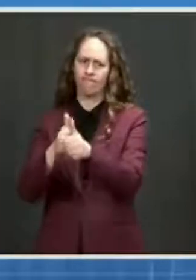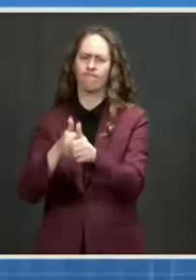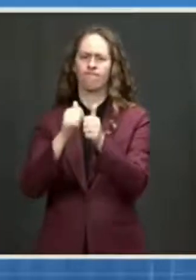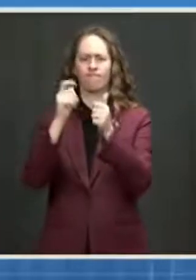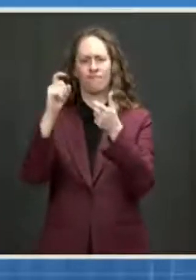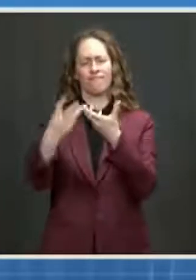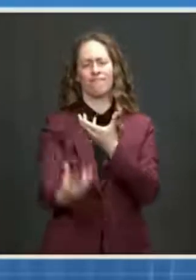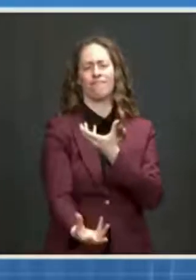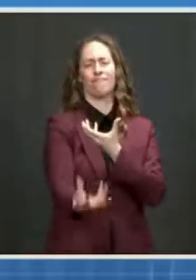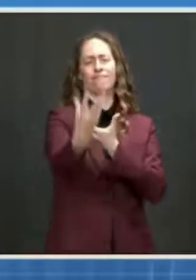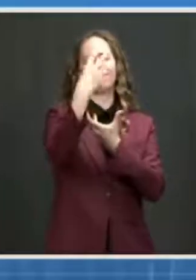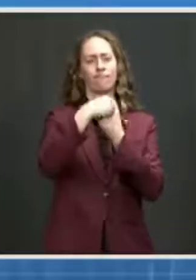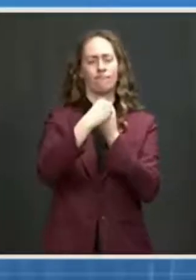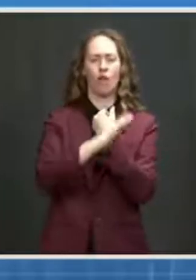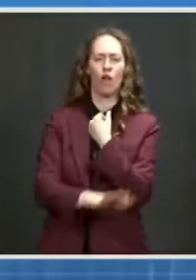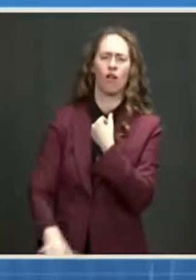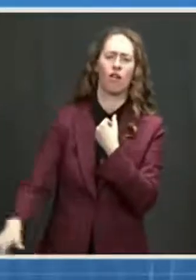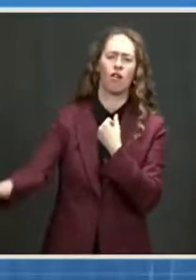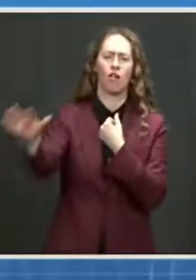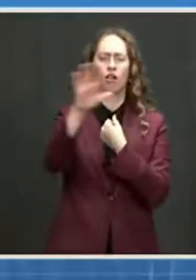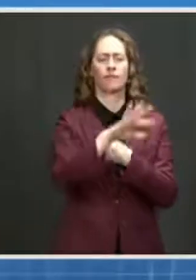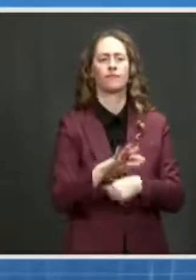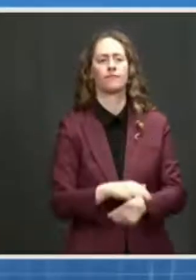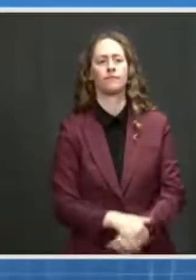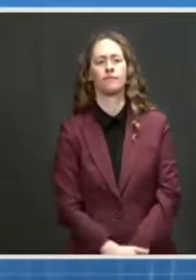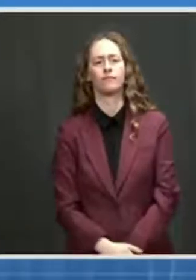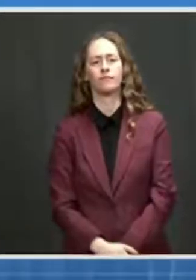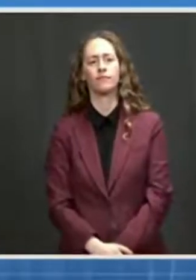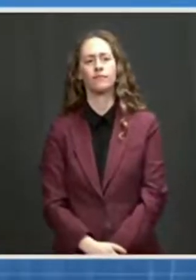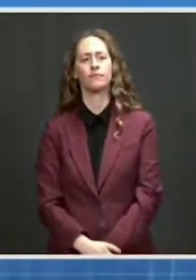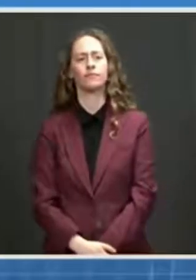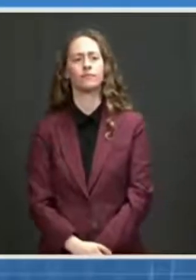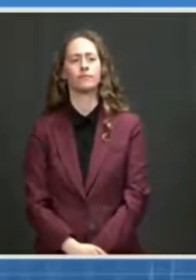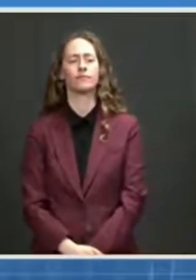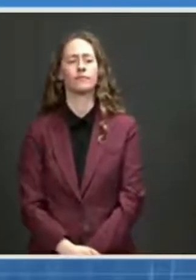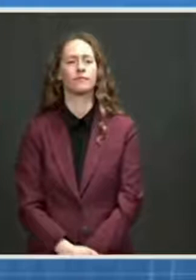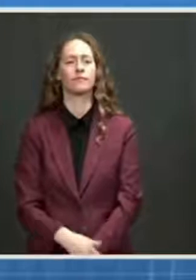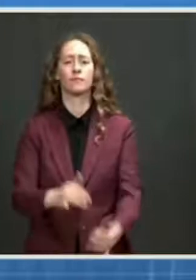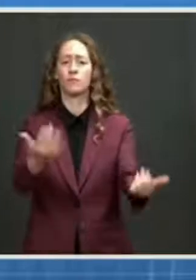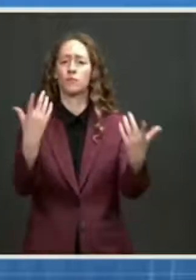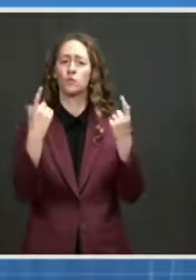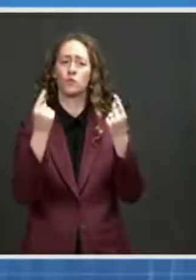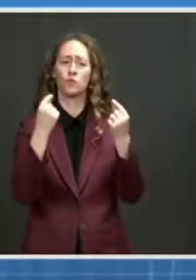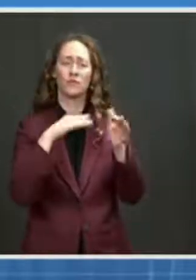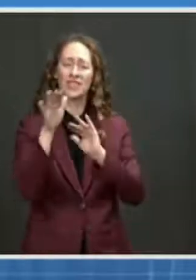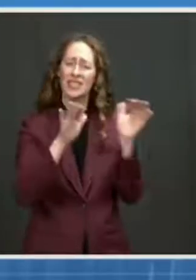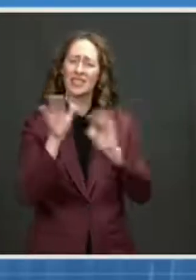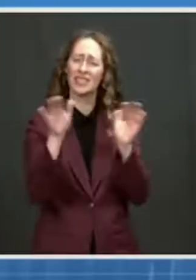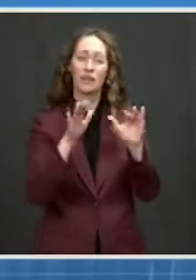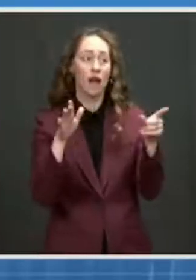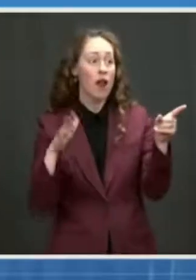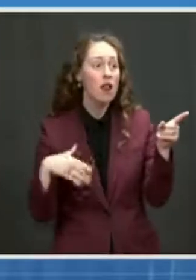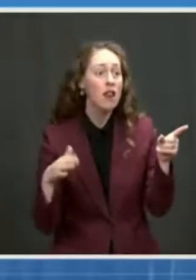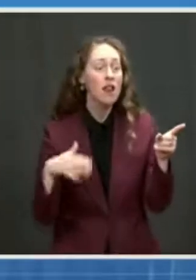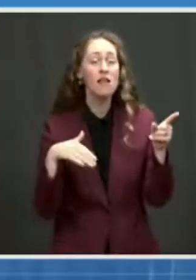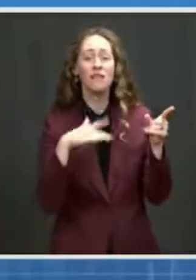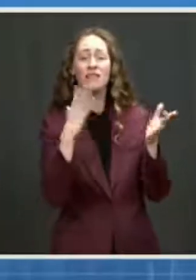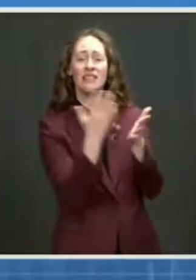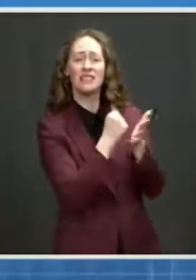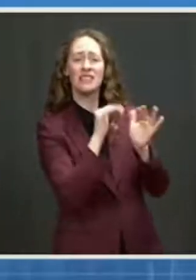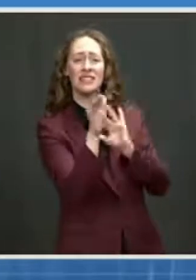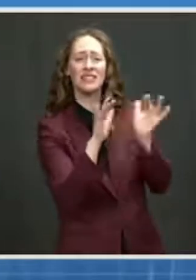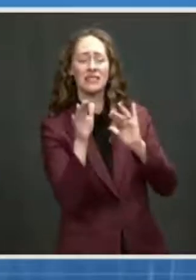So to ensure that we are truly reaching everyone who is unvaccinated in this phase of our vaccination program in this month of